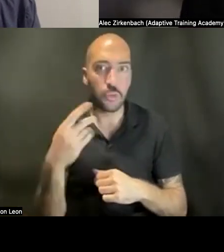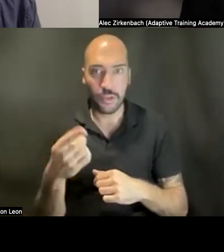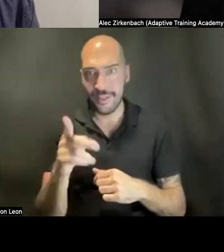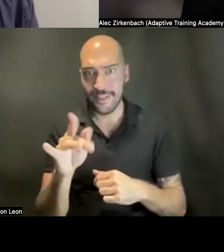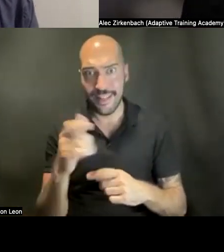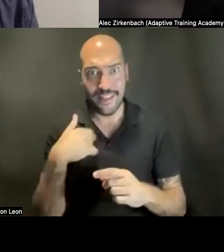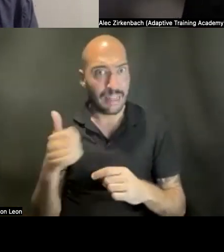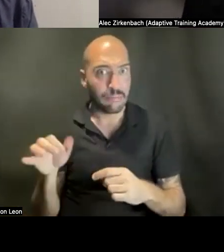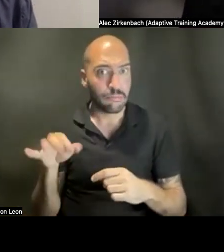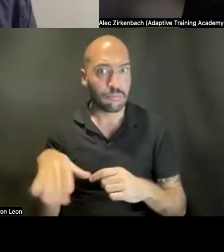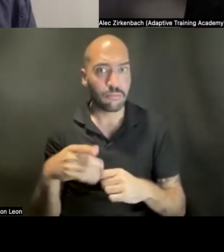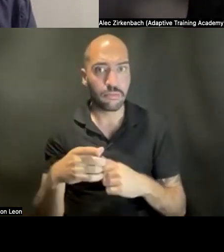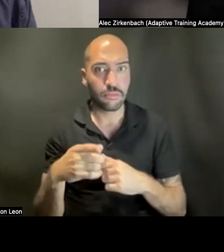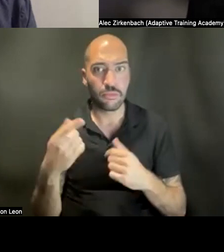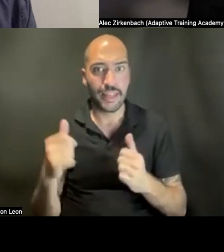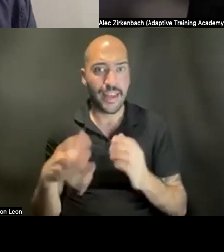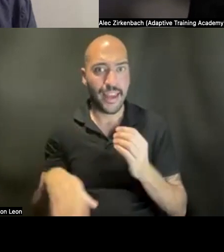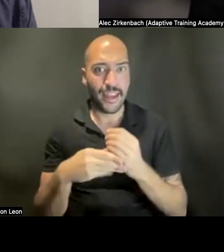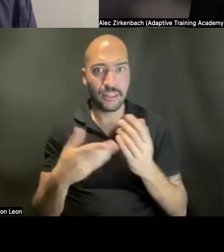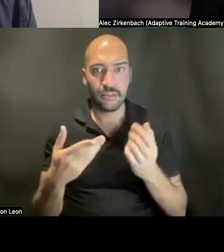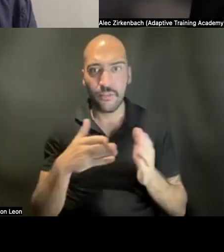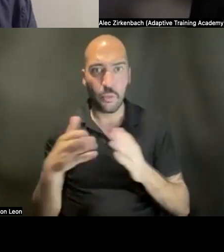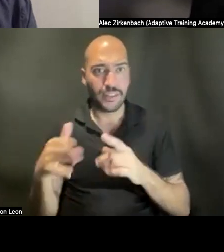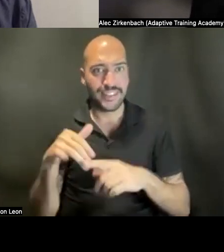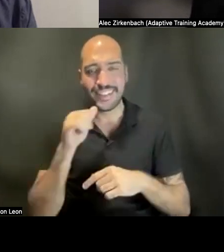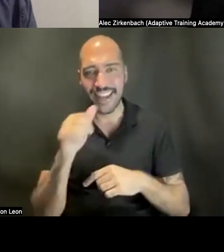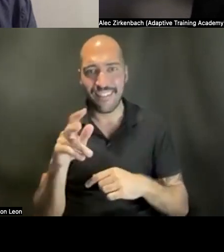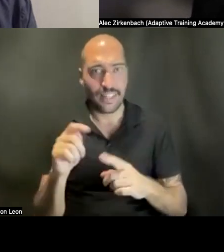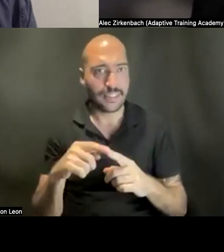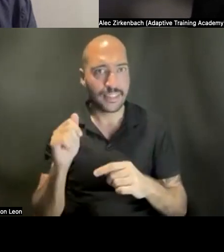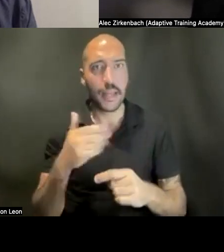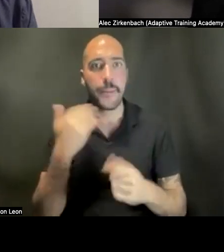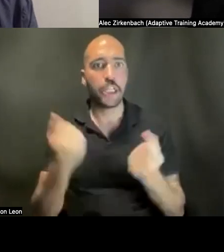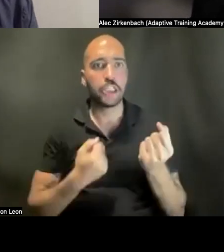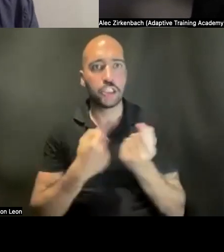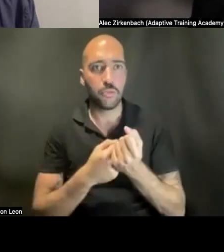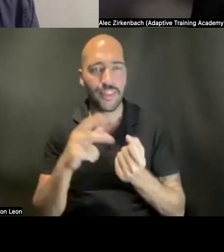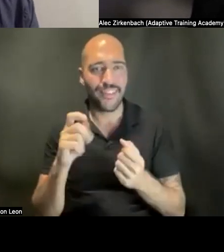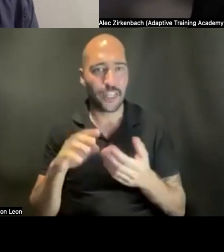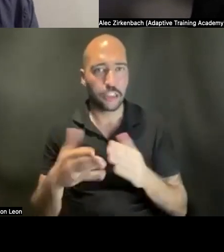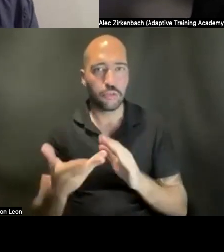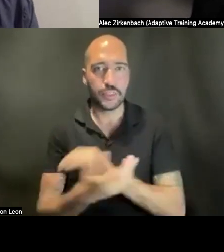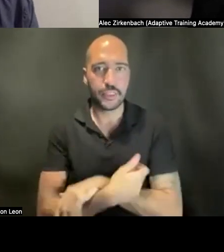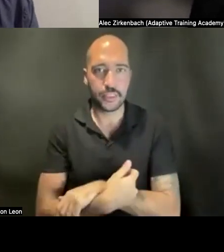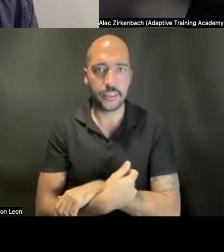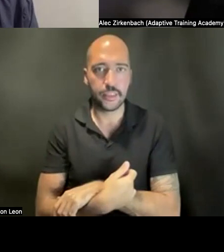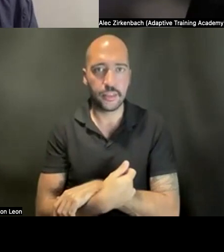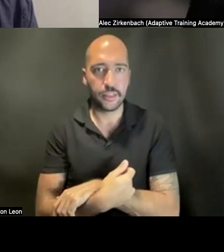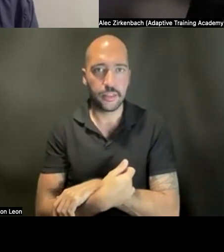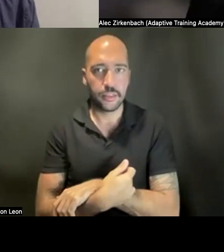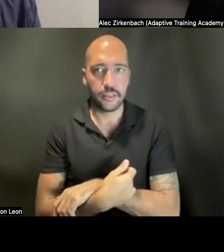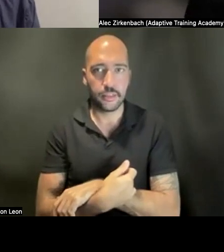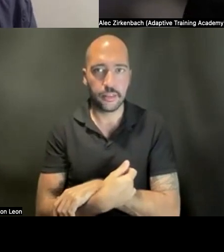any tidbits that you could add of ways that non-veterans can better support the veteran community?